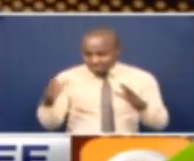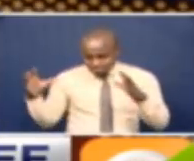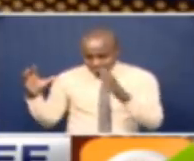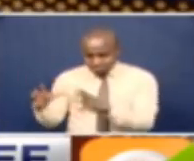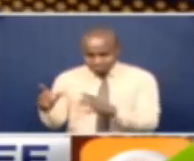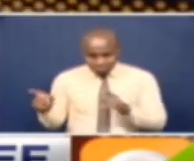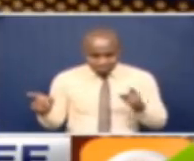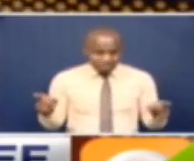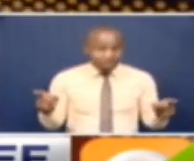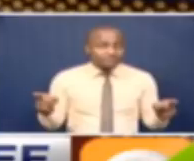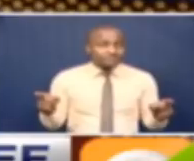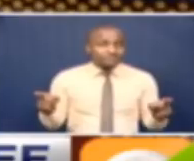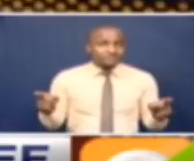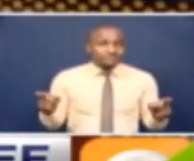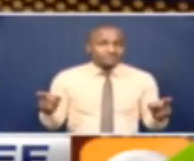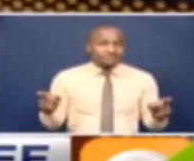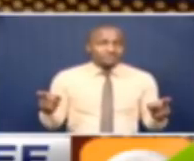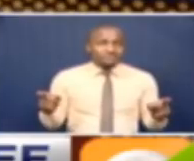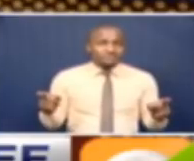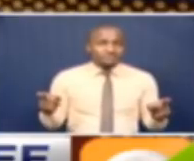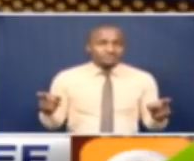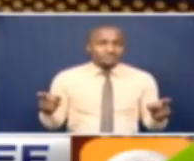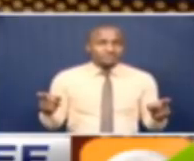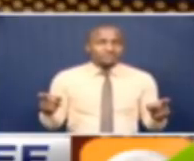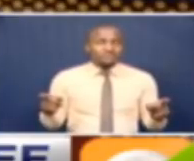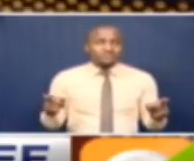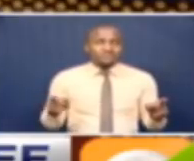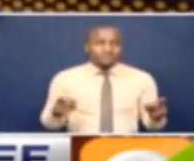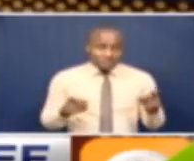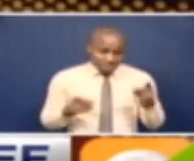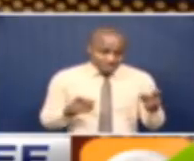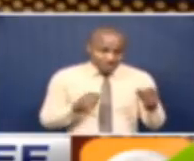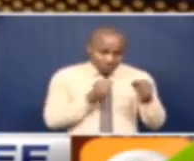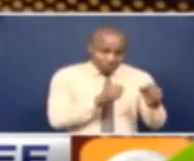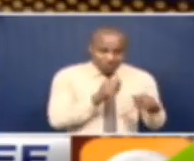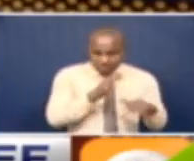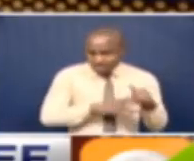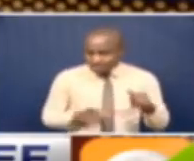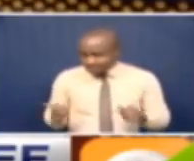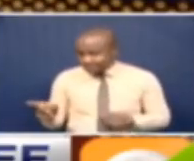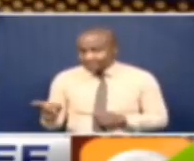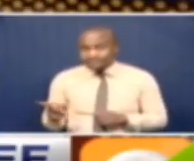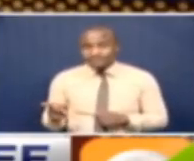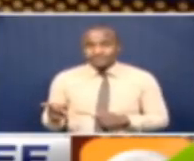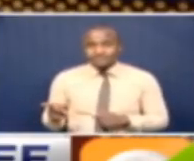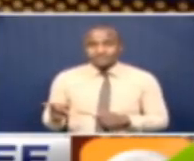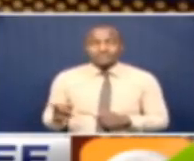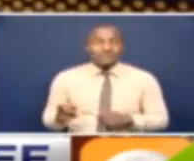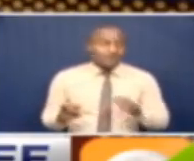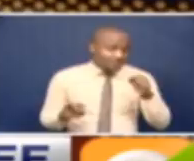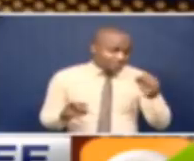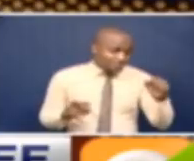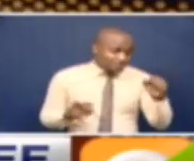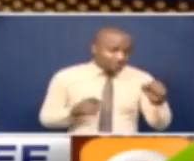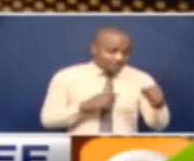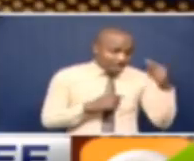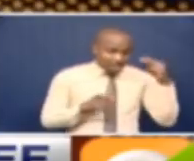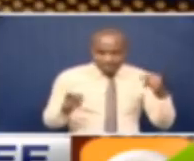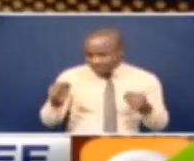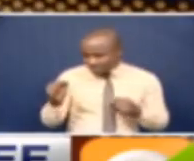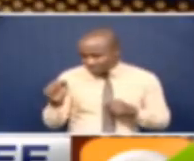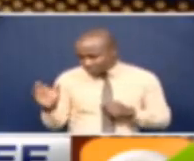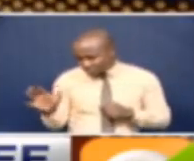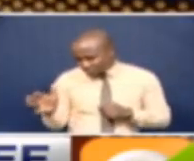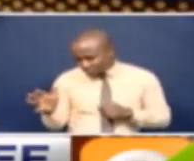coming together on another side. One outfoxes the other in terms of political competition.